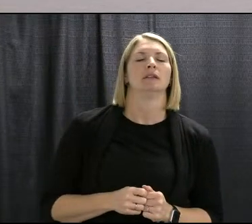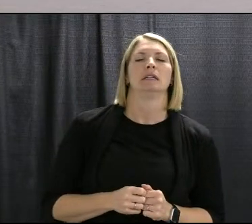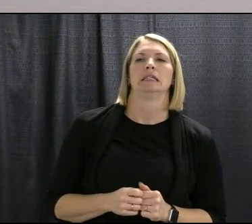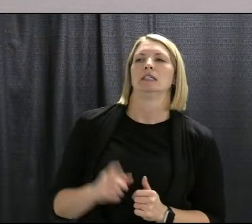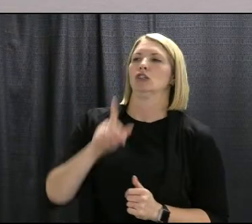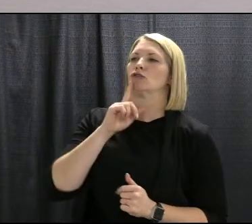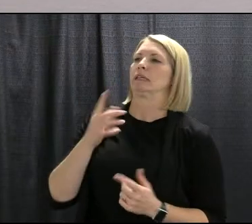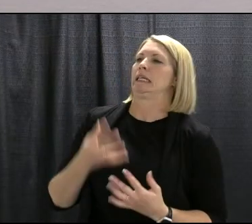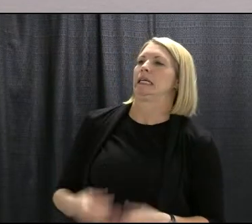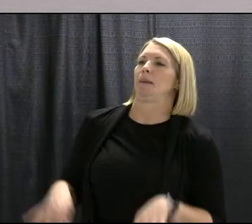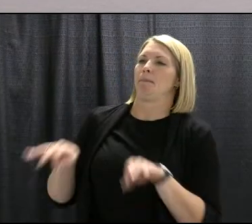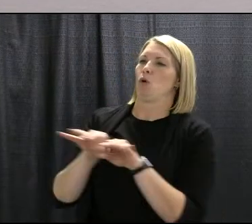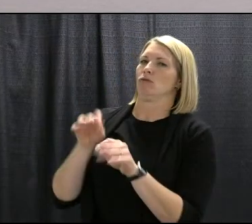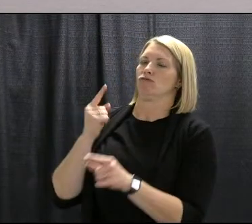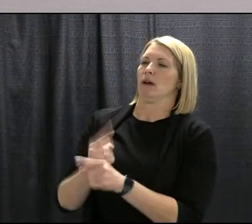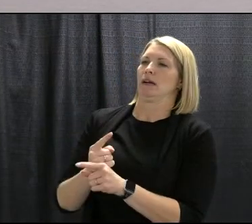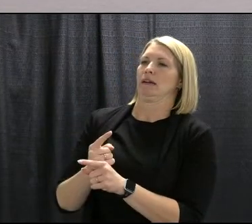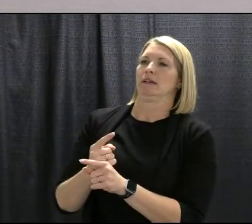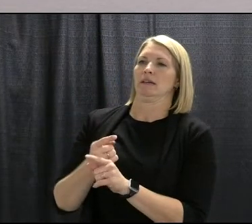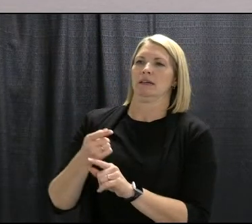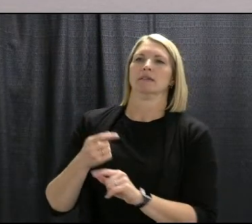and to put the best legislation forward.